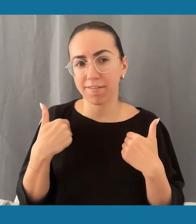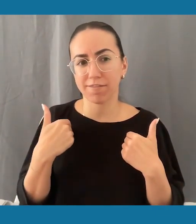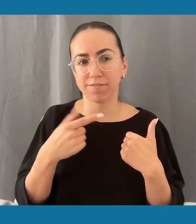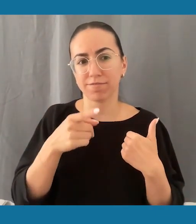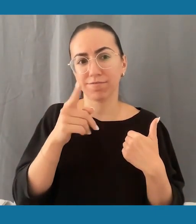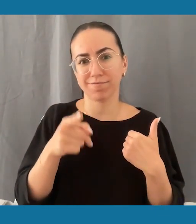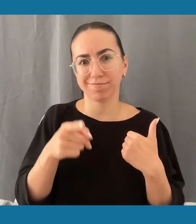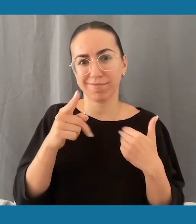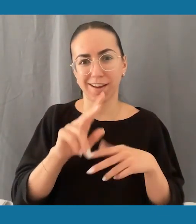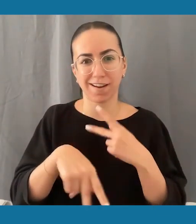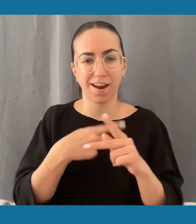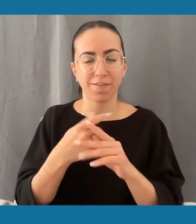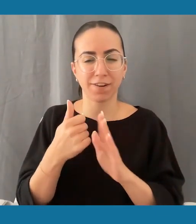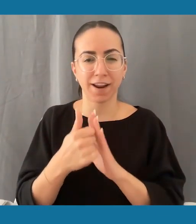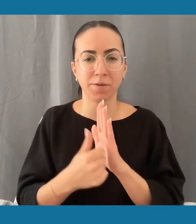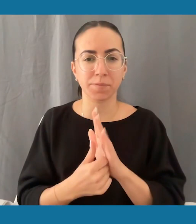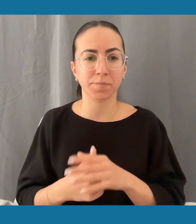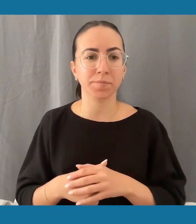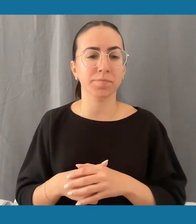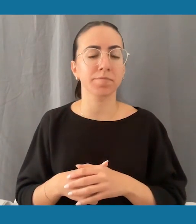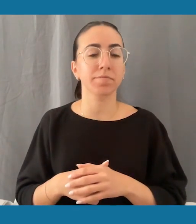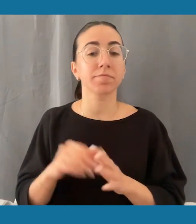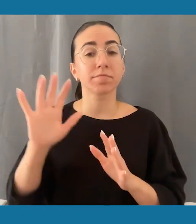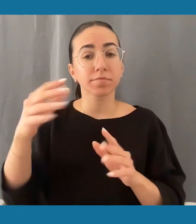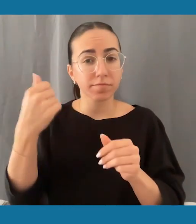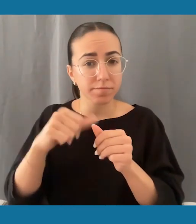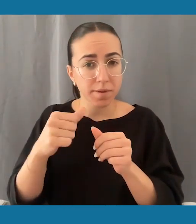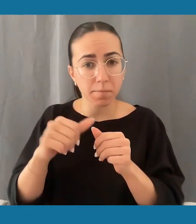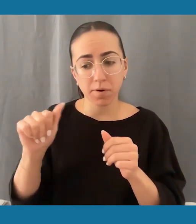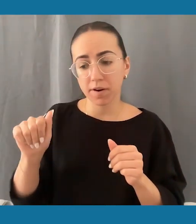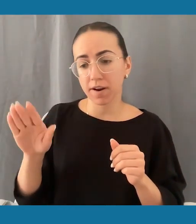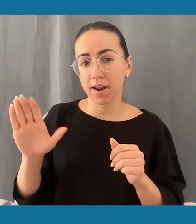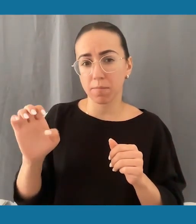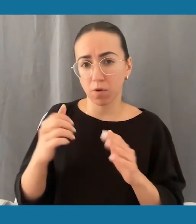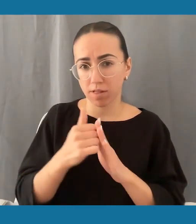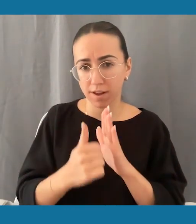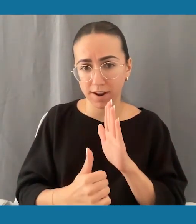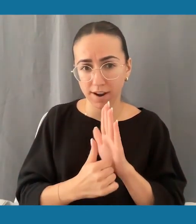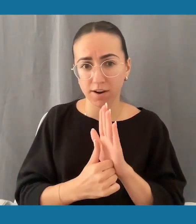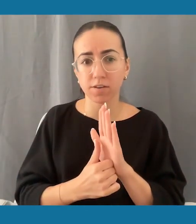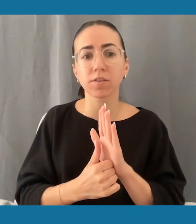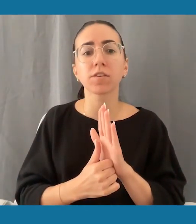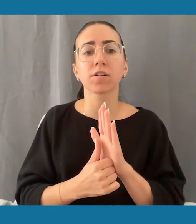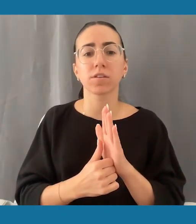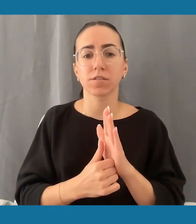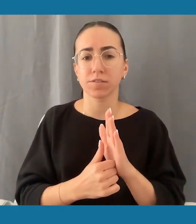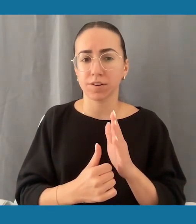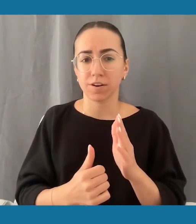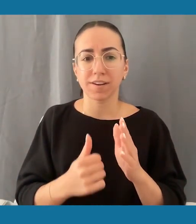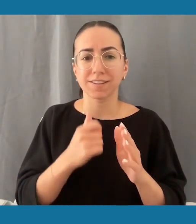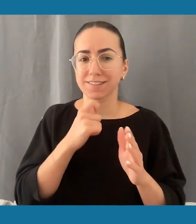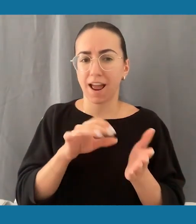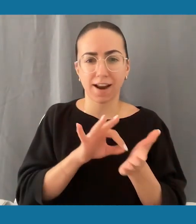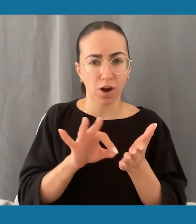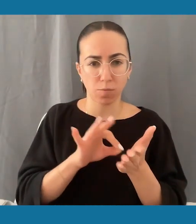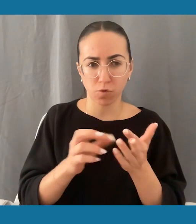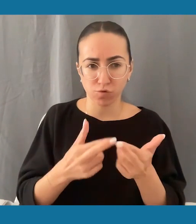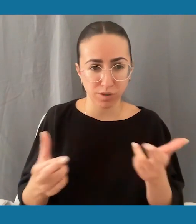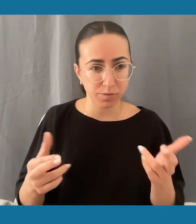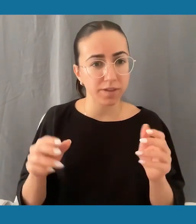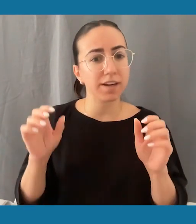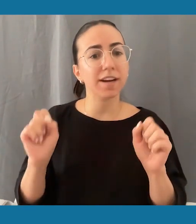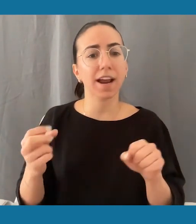Remember that the ABLE account funds are not countable resources. They can be used to pay household expenses that funds